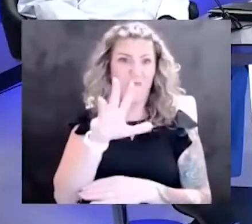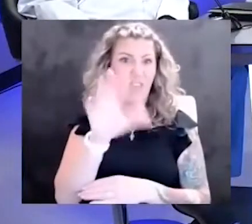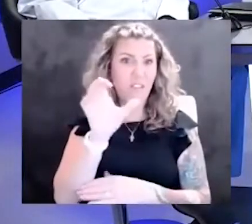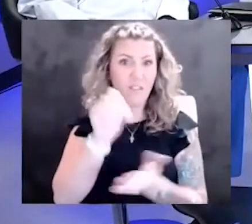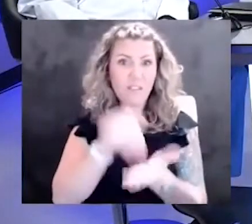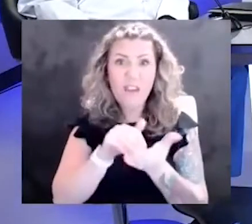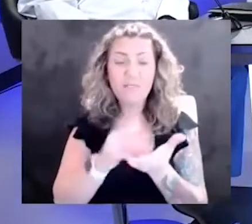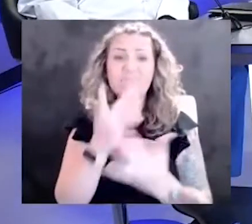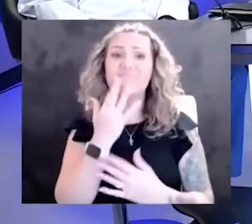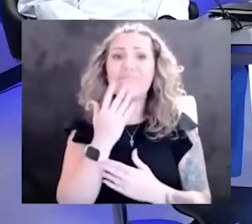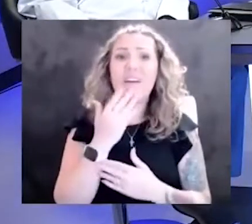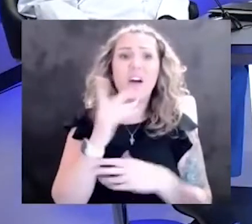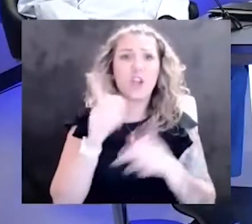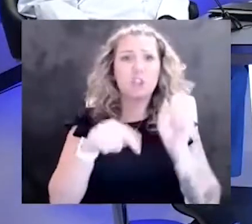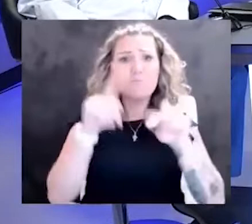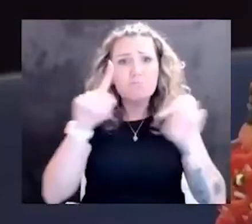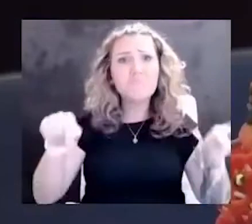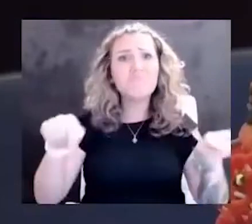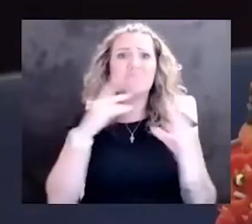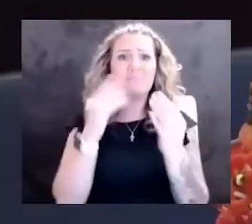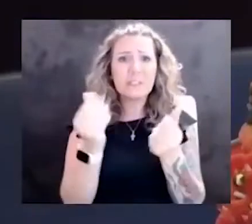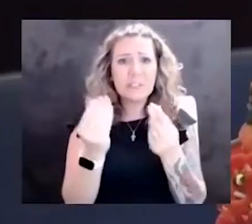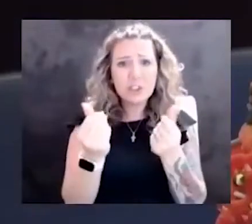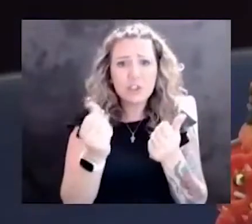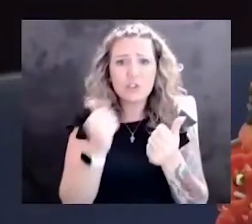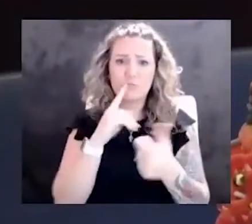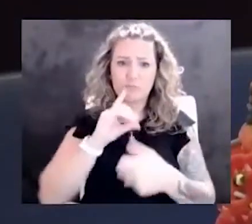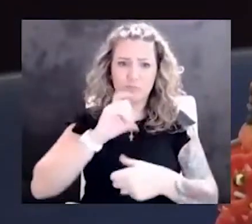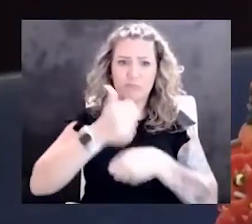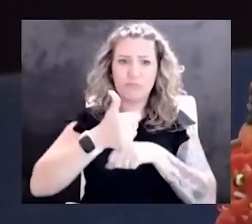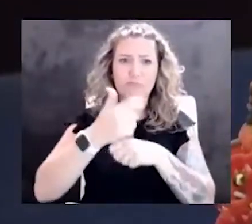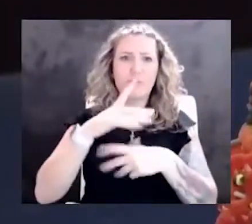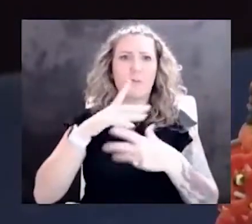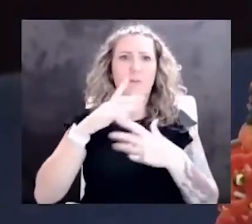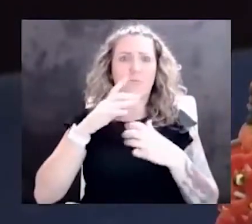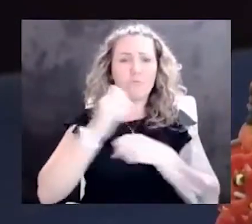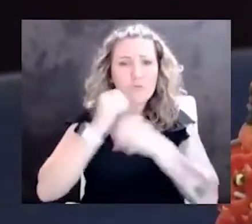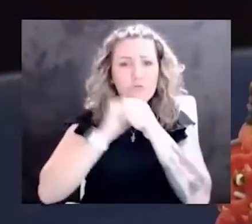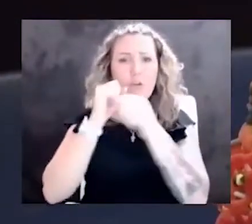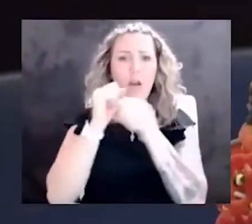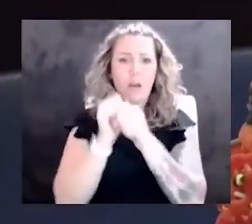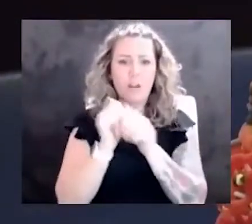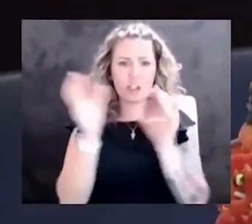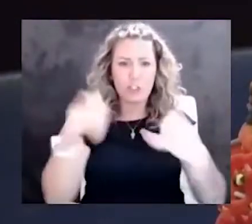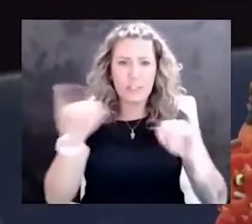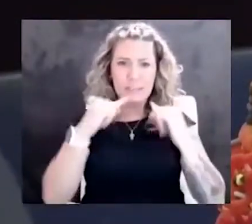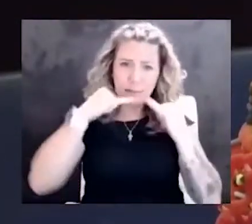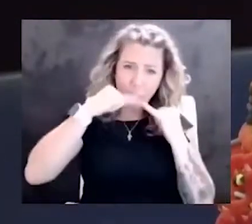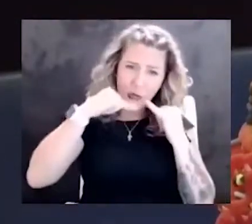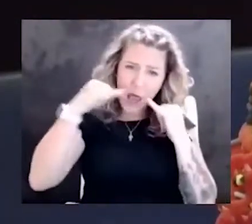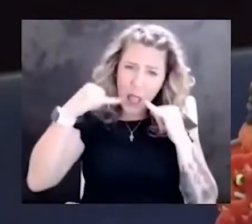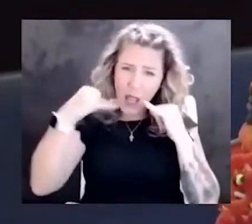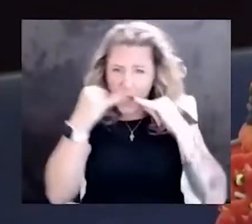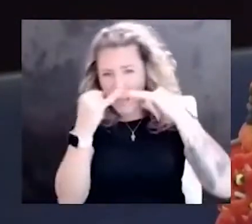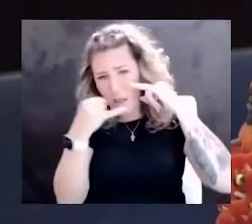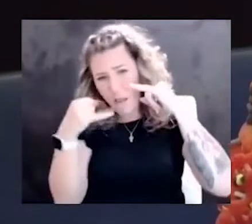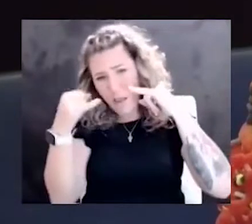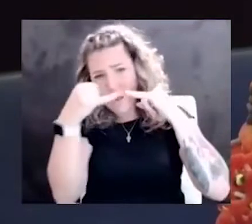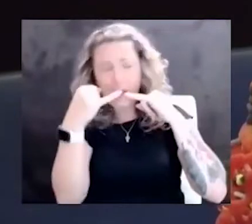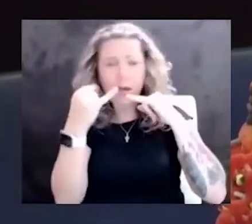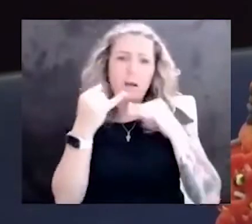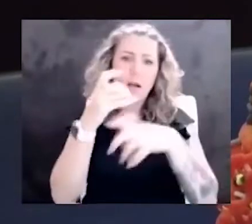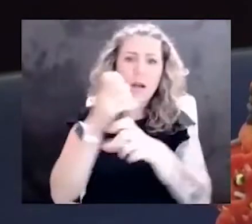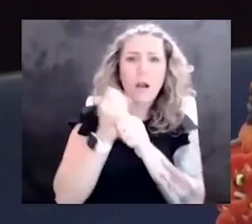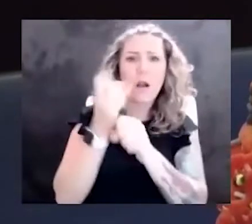many different structures and consistencies. And we got it basically because as